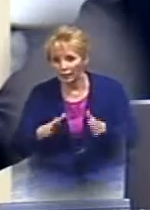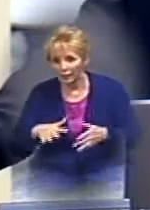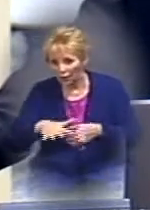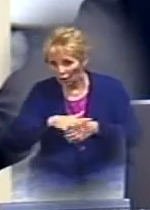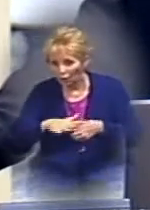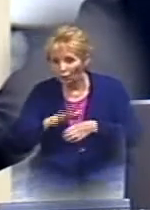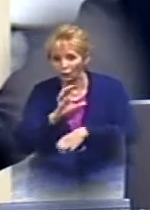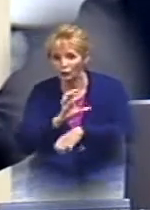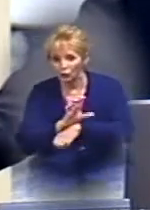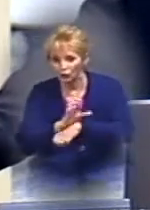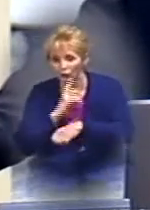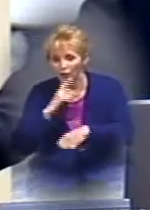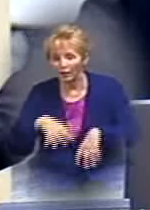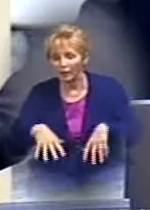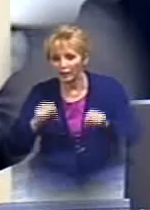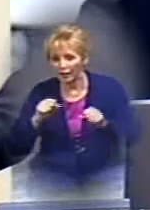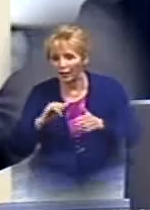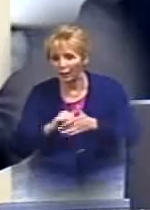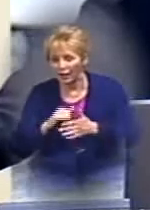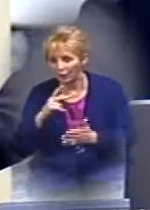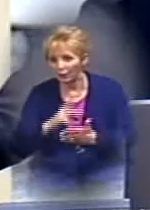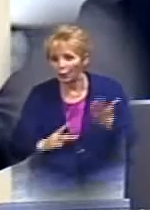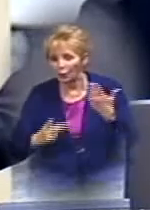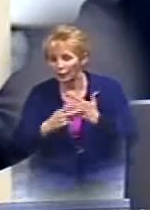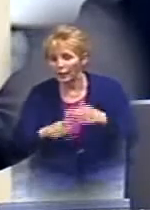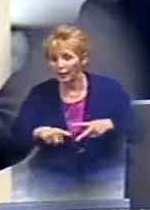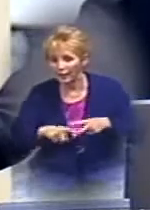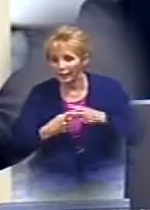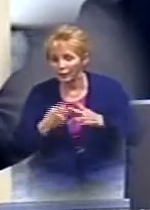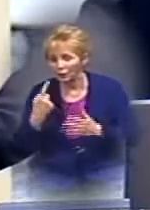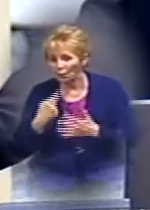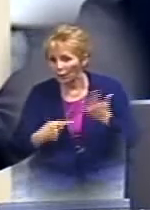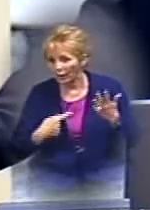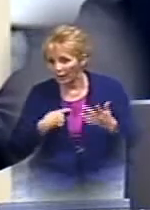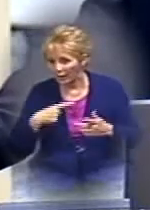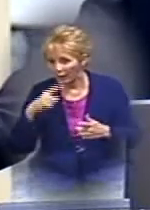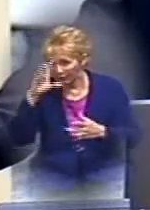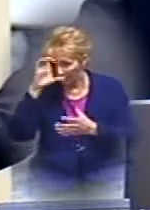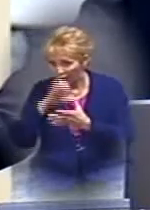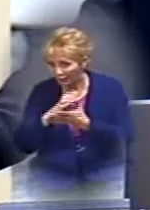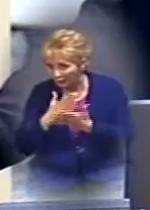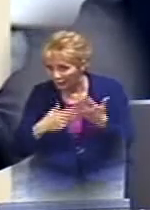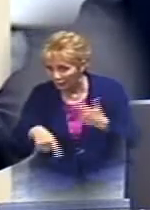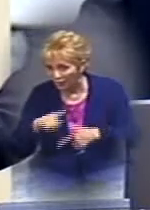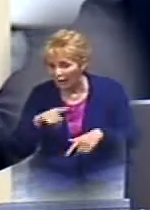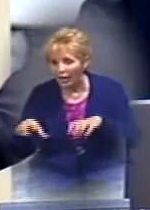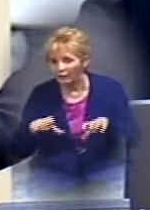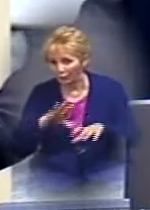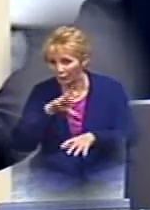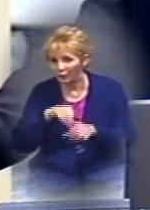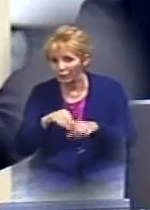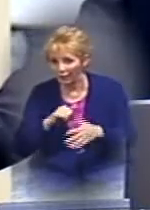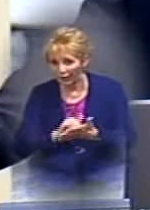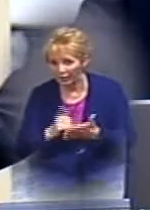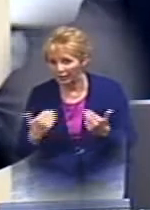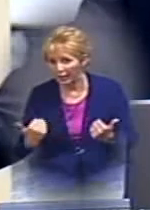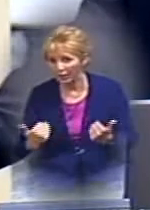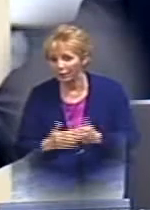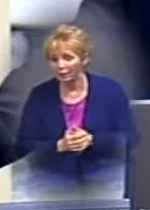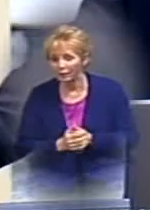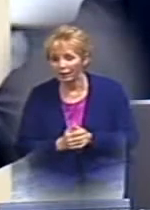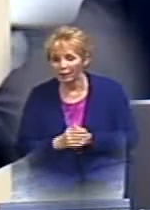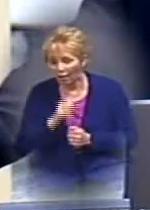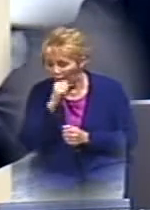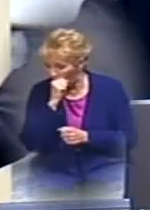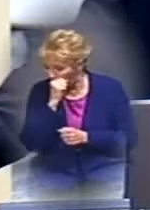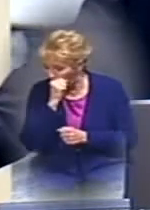churches to undertake that program and to initiate when I believe some of them are actively participating in that.